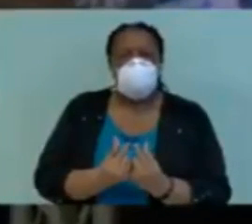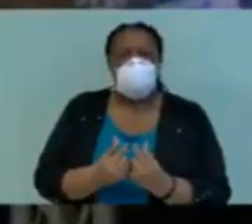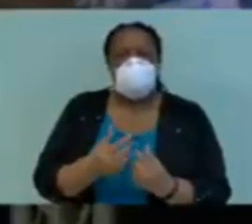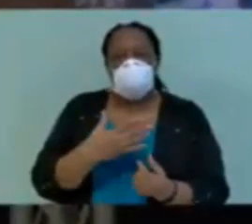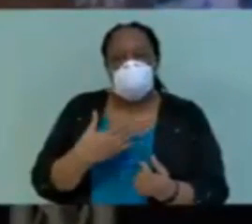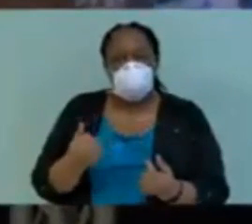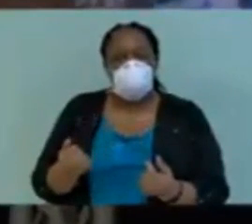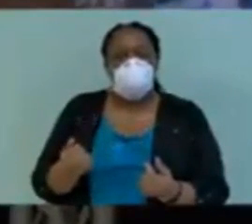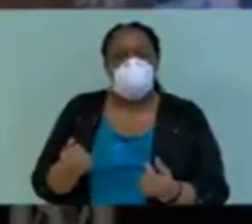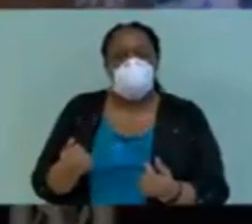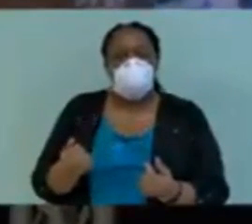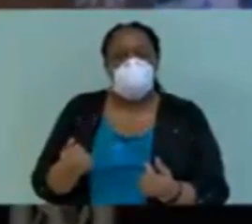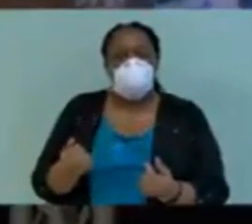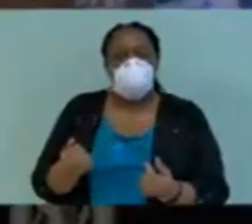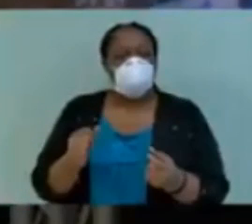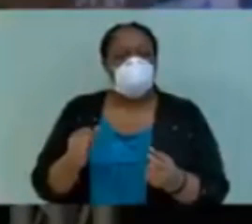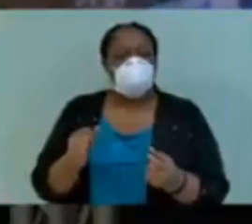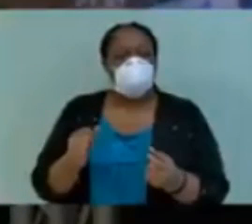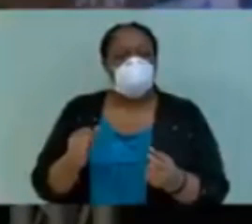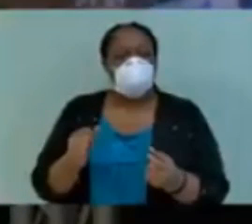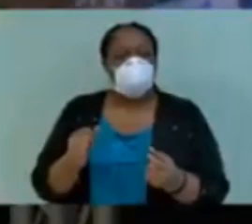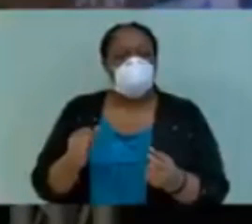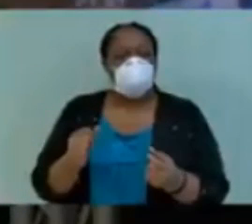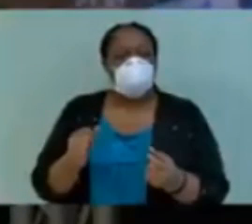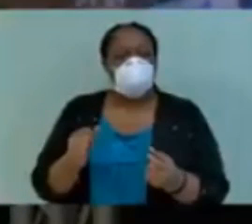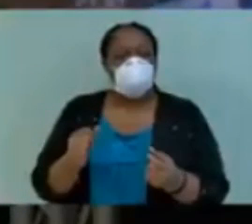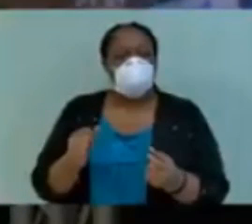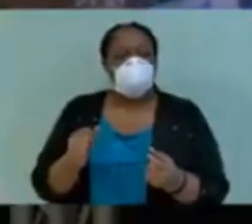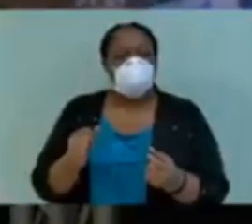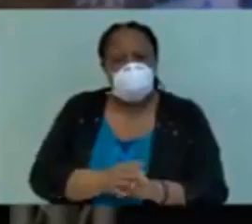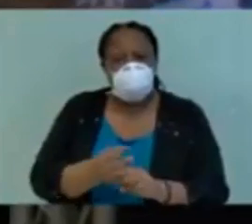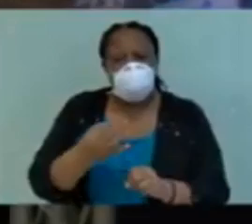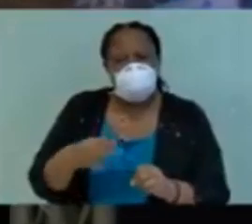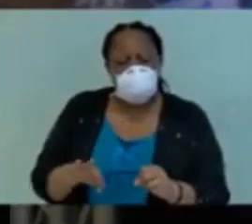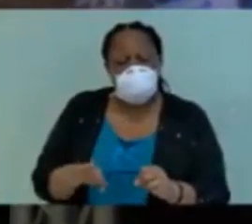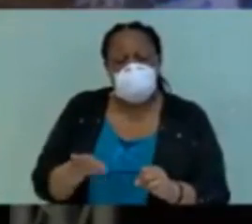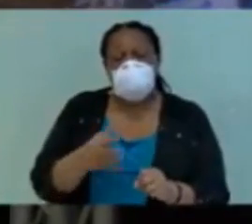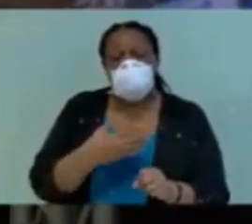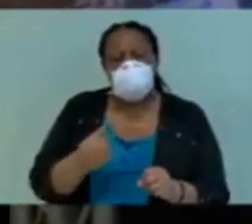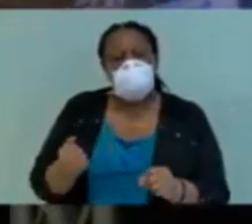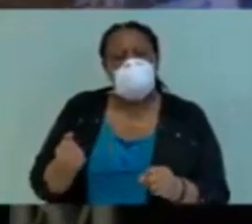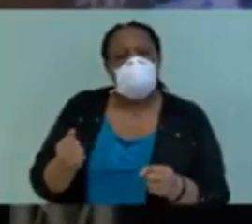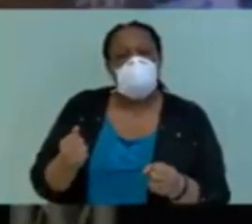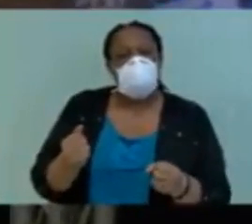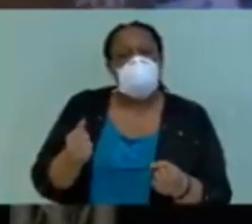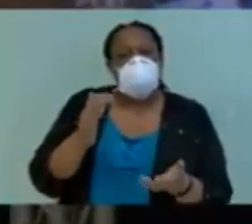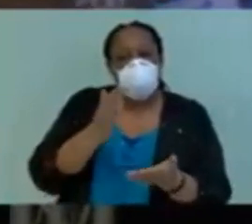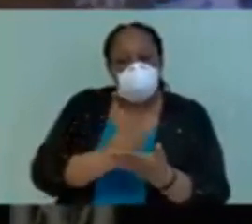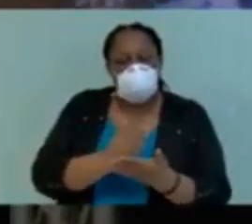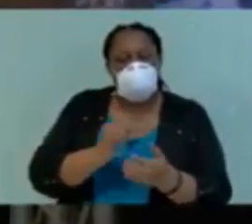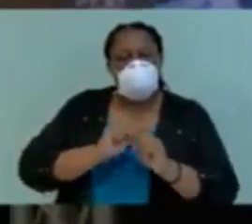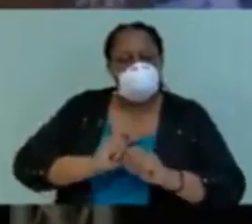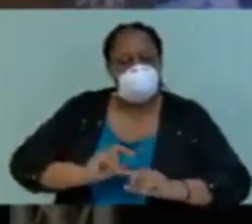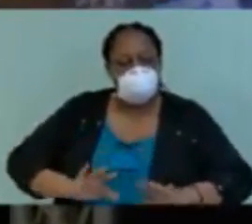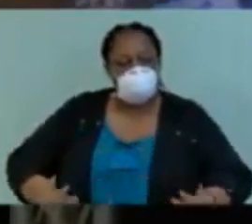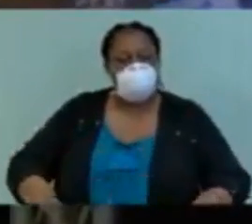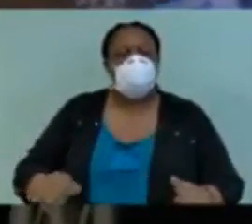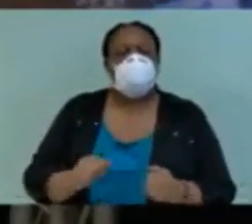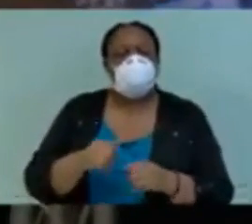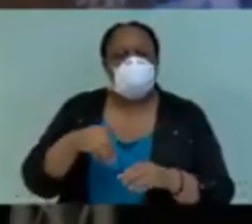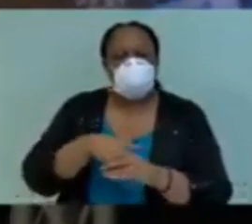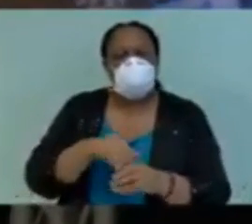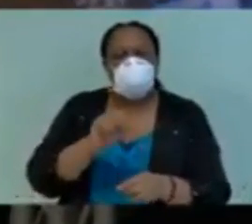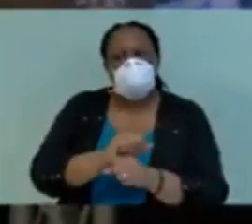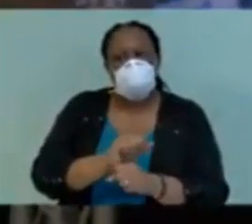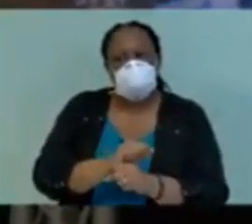The authority would like to thank Chairman Mr. Samuel and